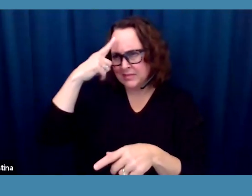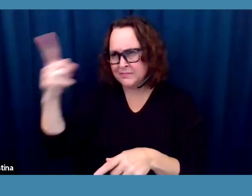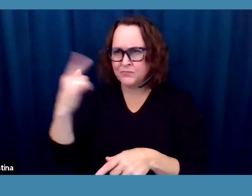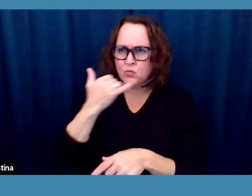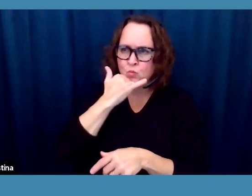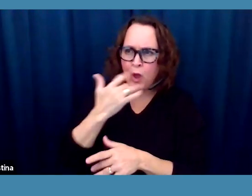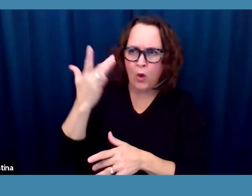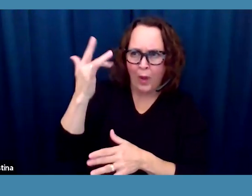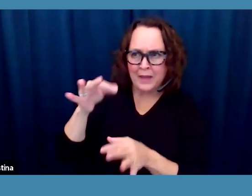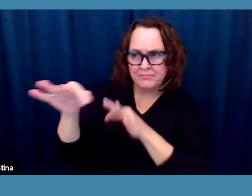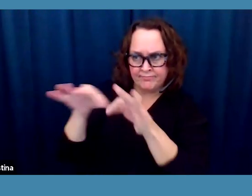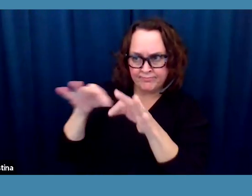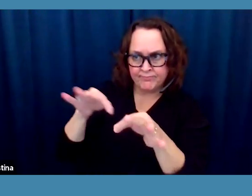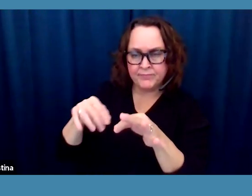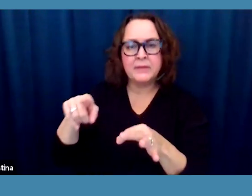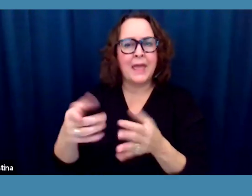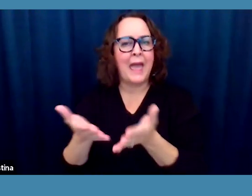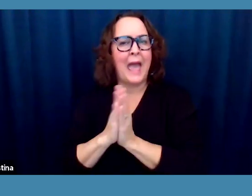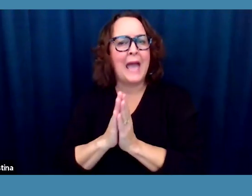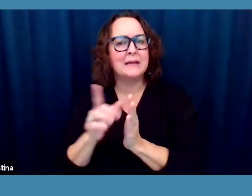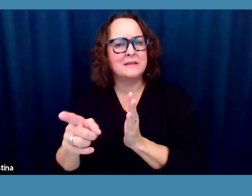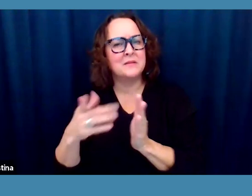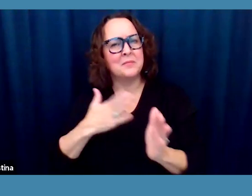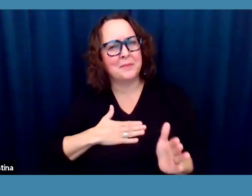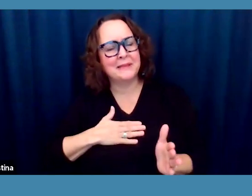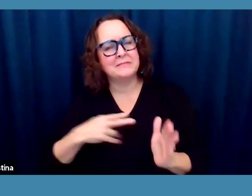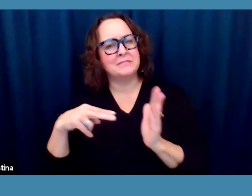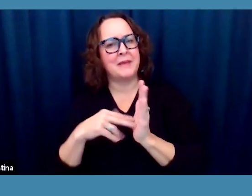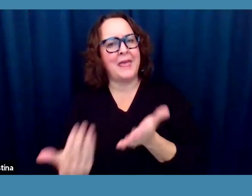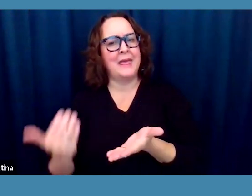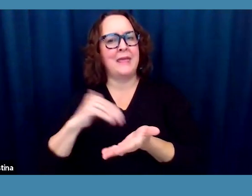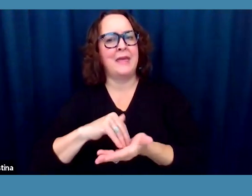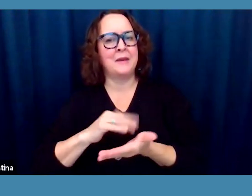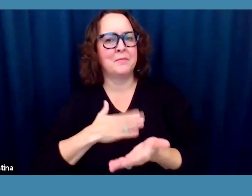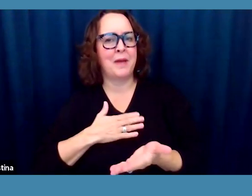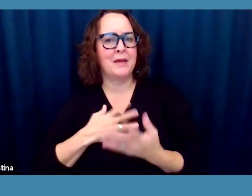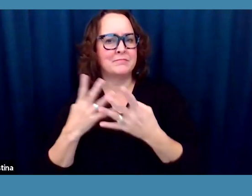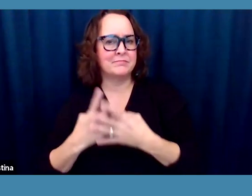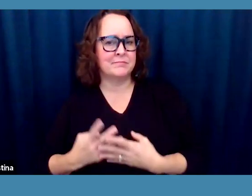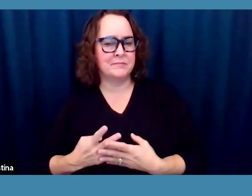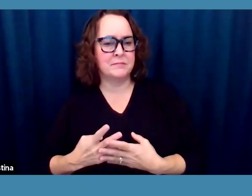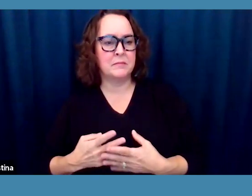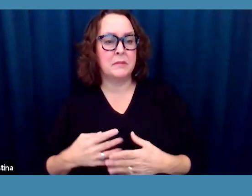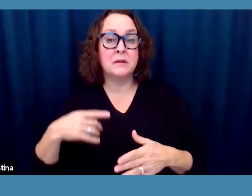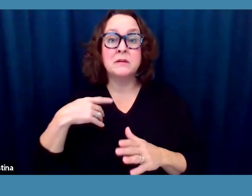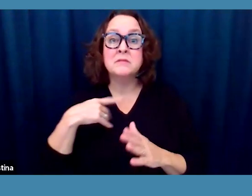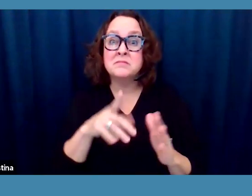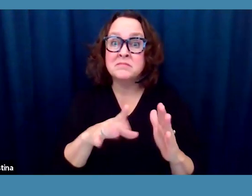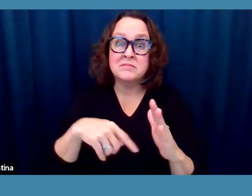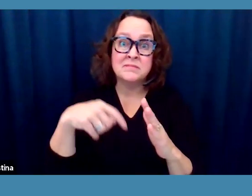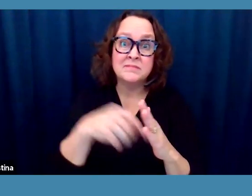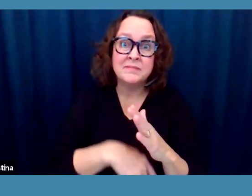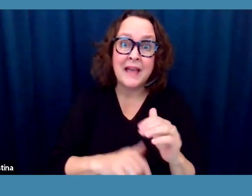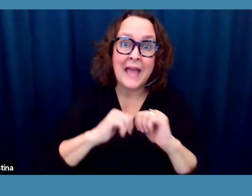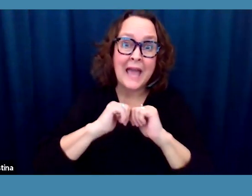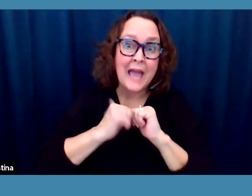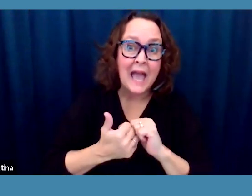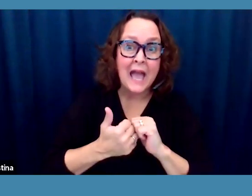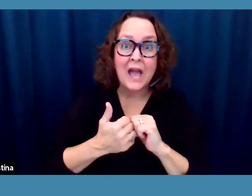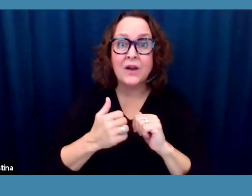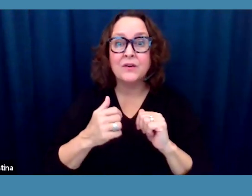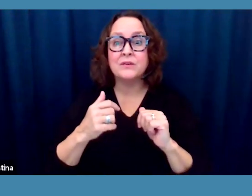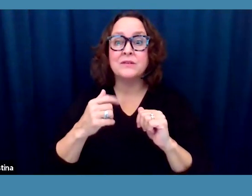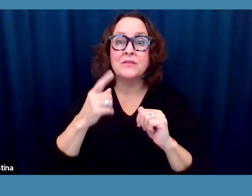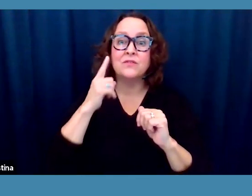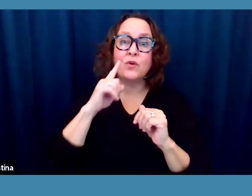to revisit that decision. And I'm not going to go super in depth here onto how to do a fair